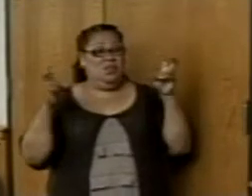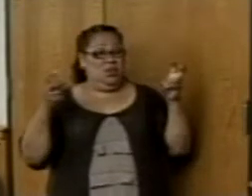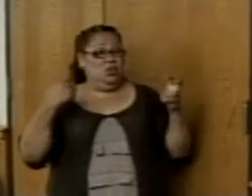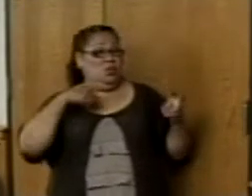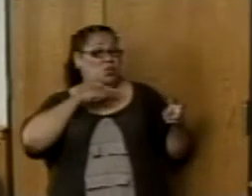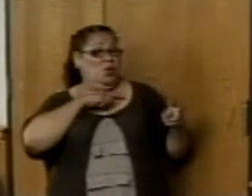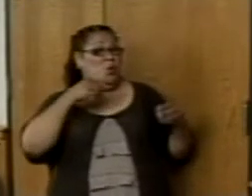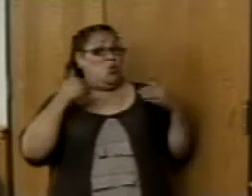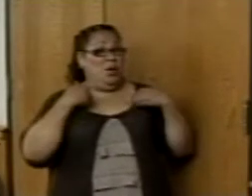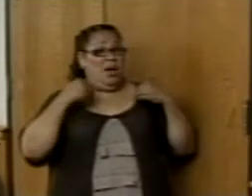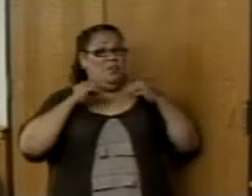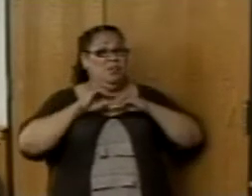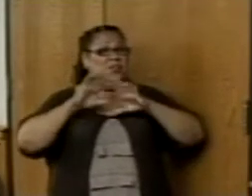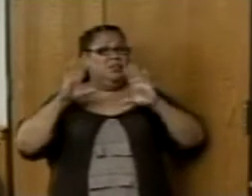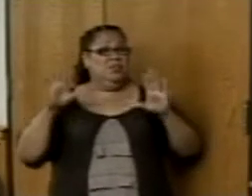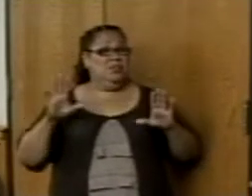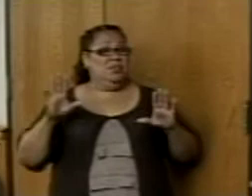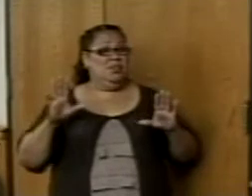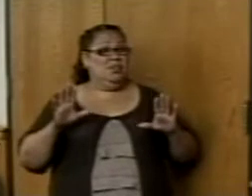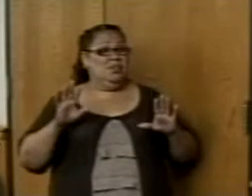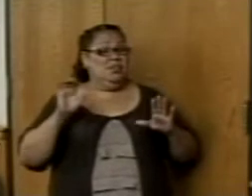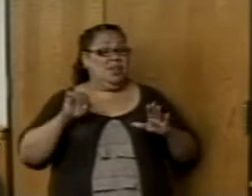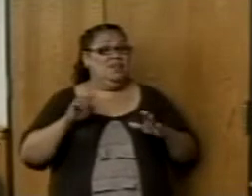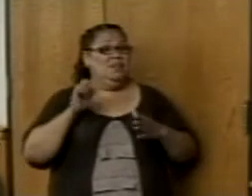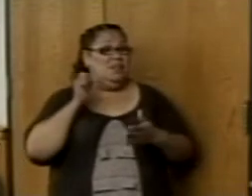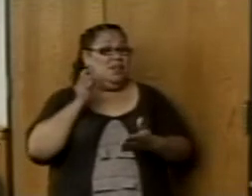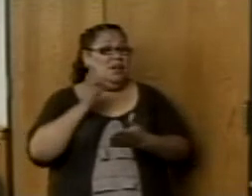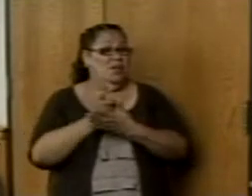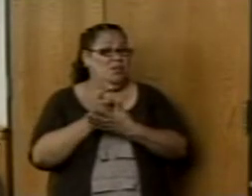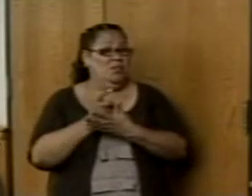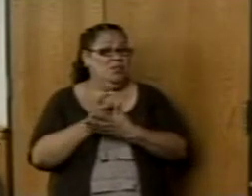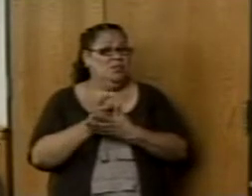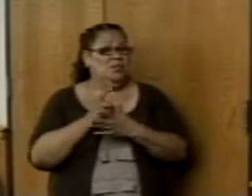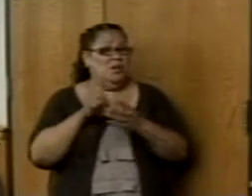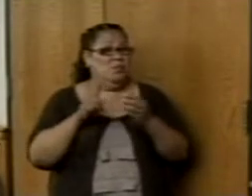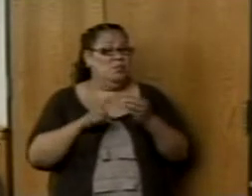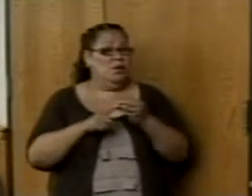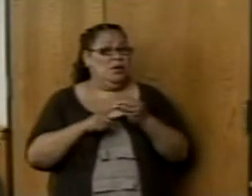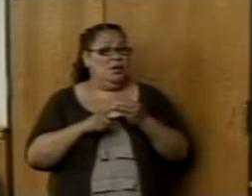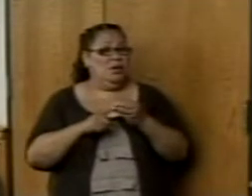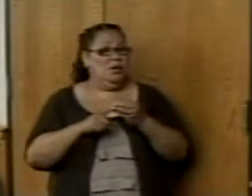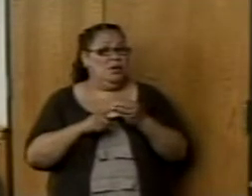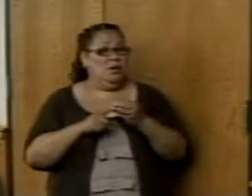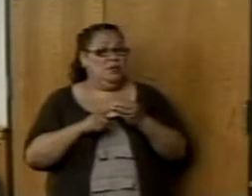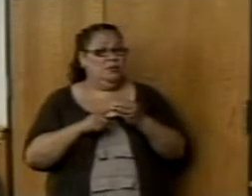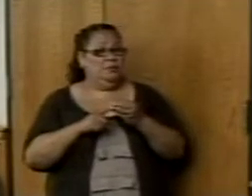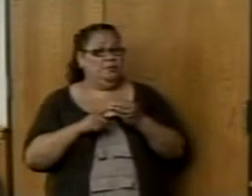we have here is very clear, that the evidence regarding the